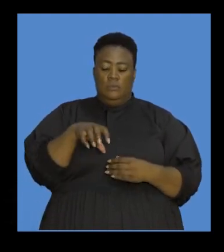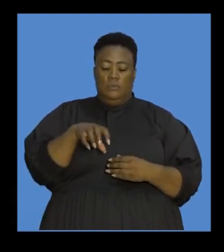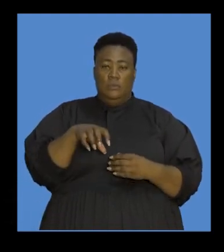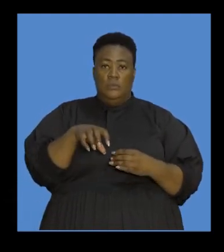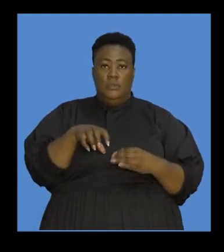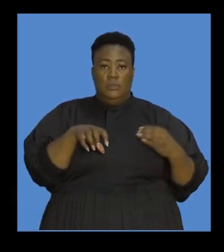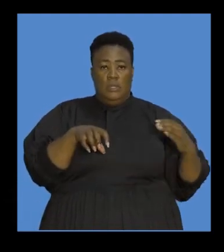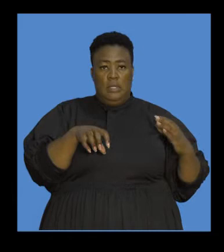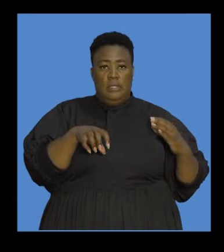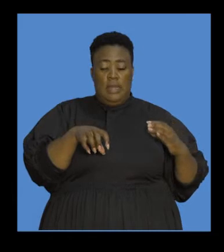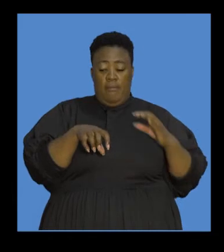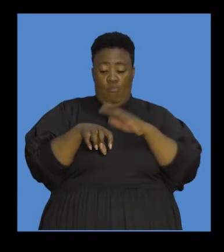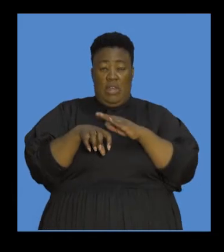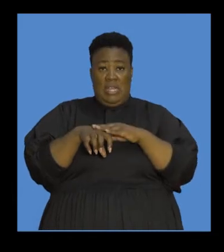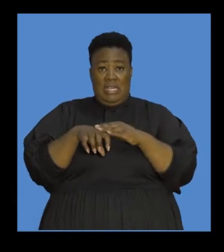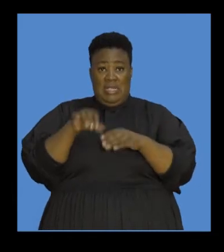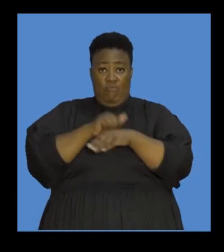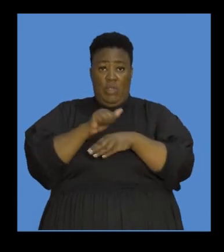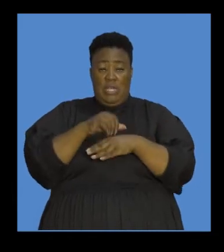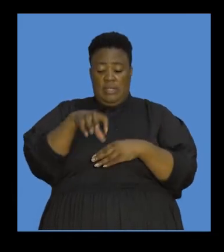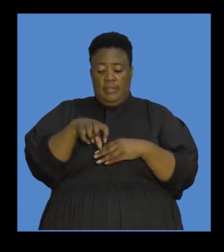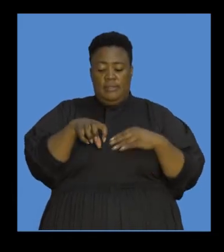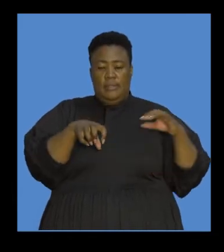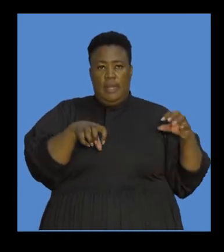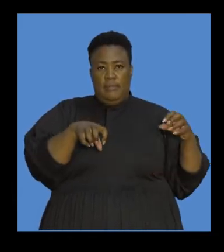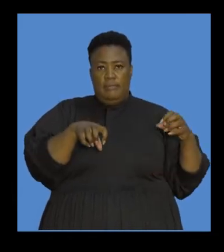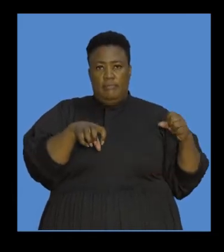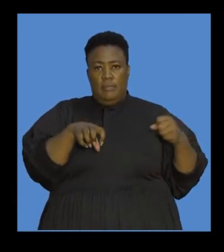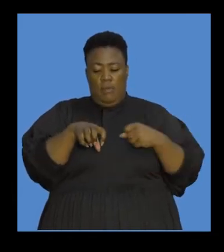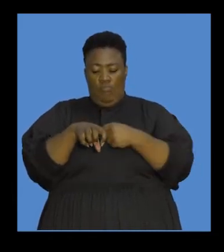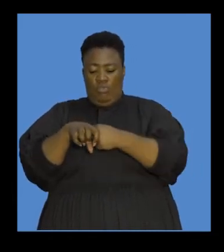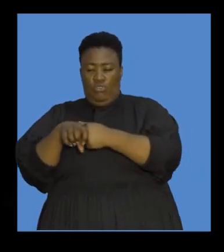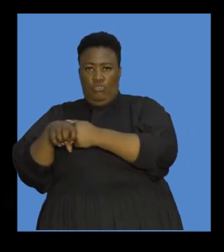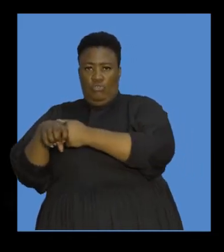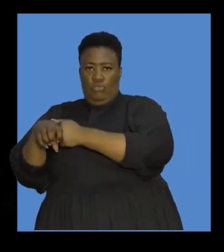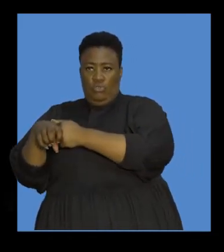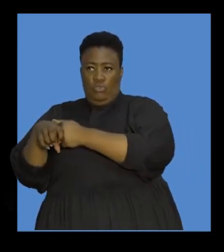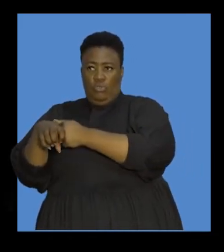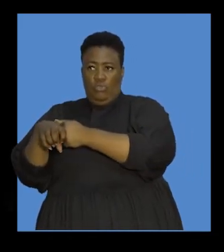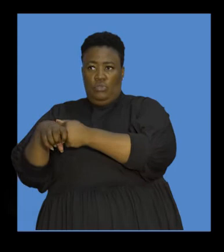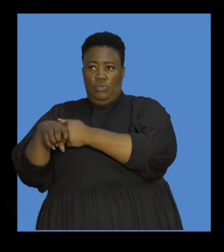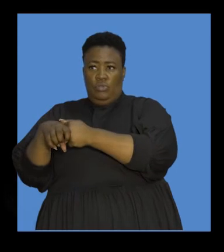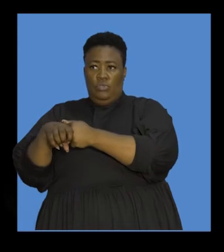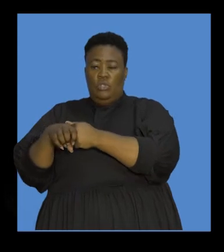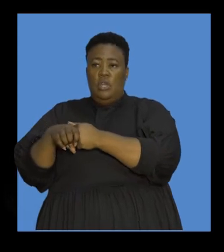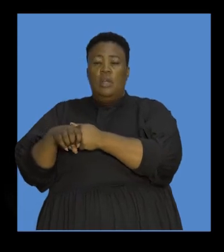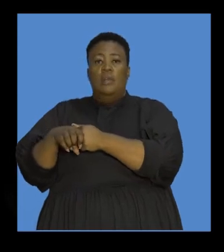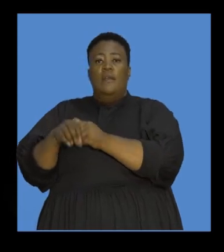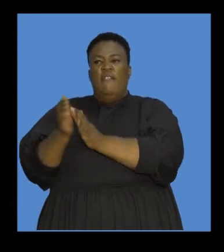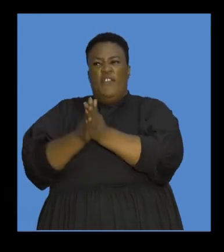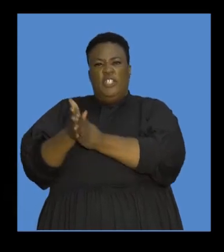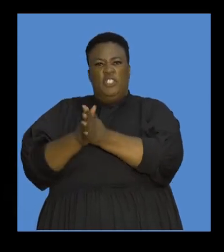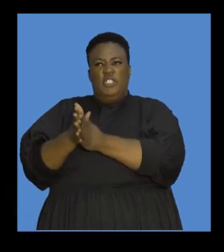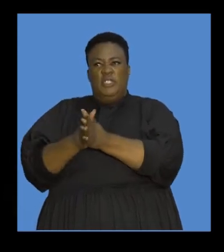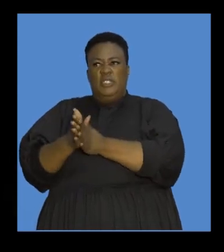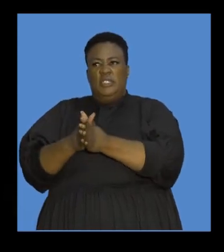to the right. So that's the applied force. At the same time, friction can't be ignored, so